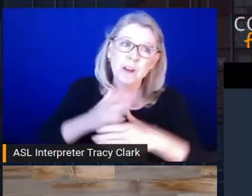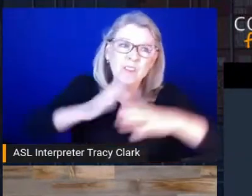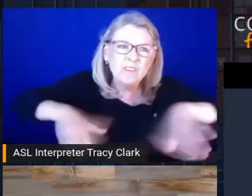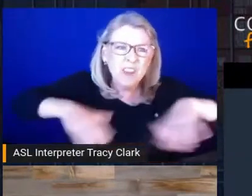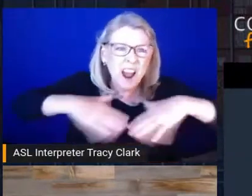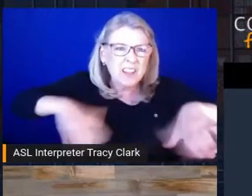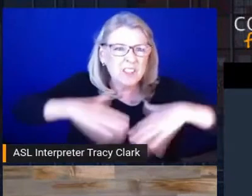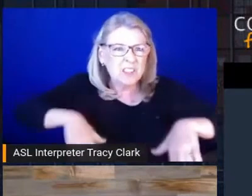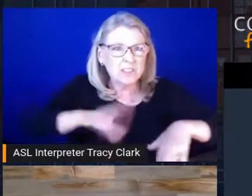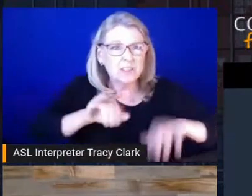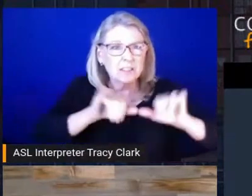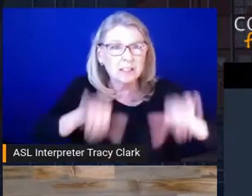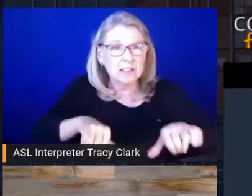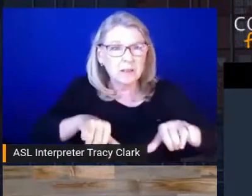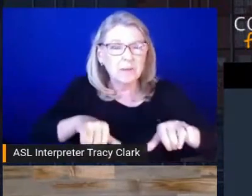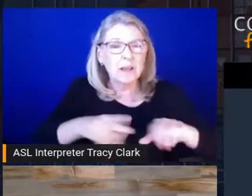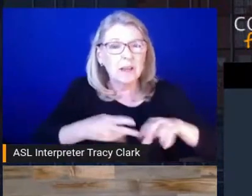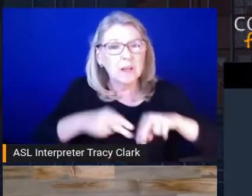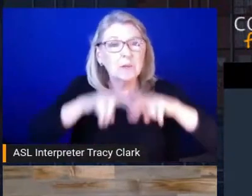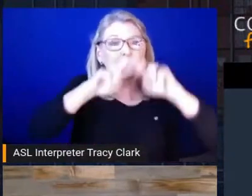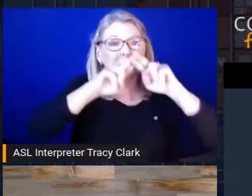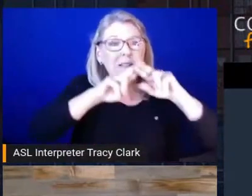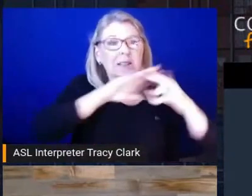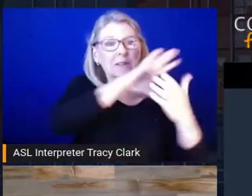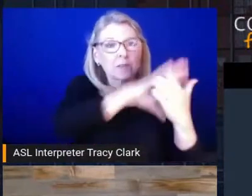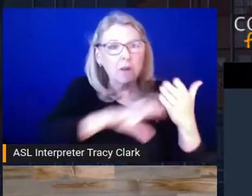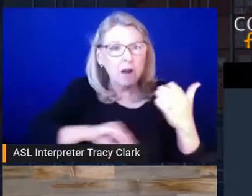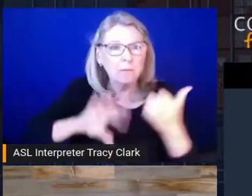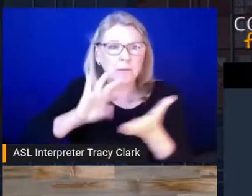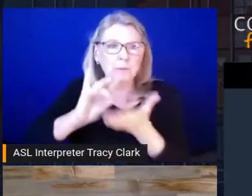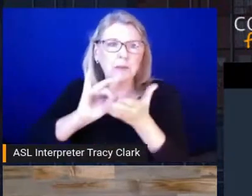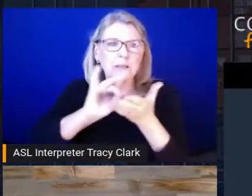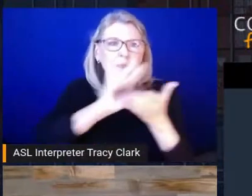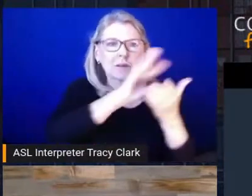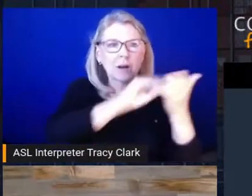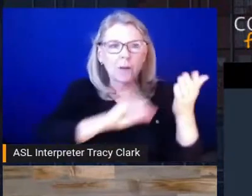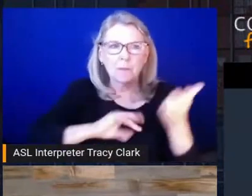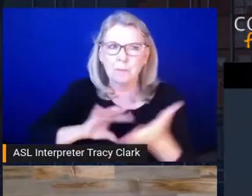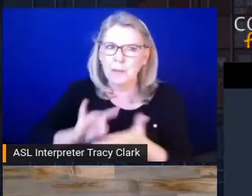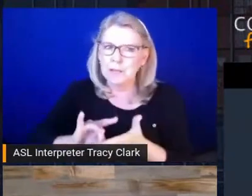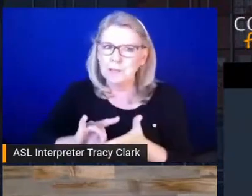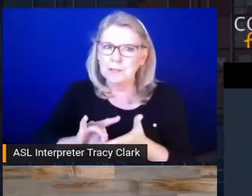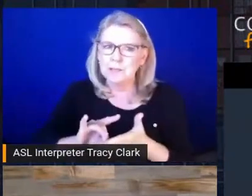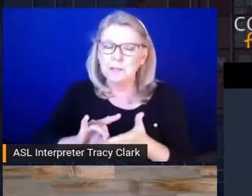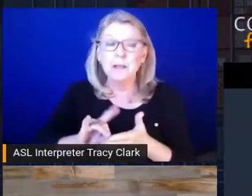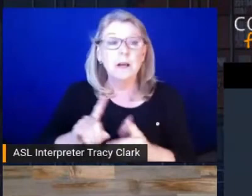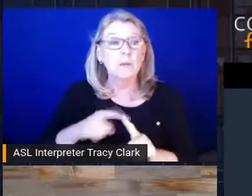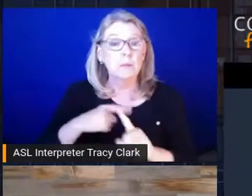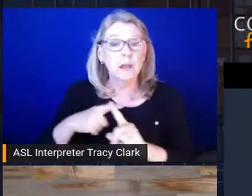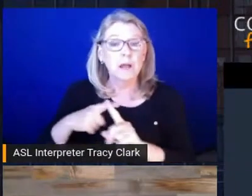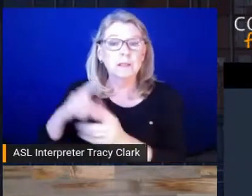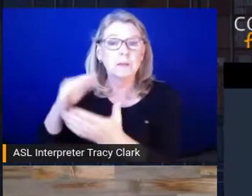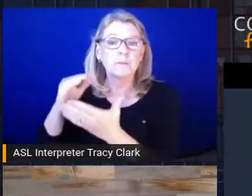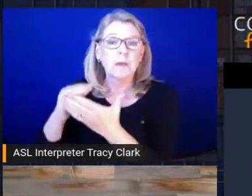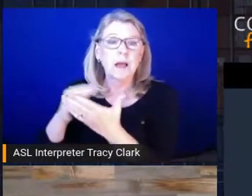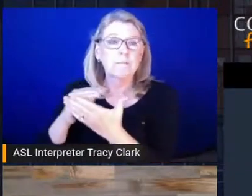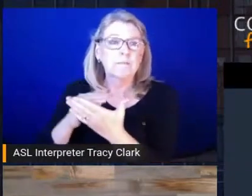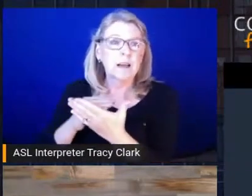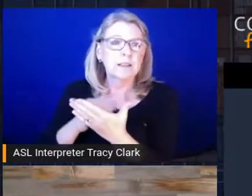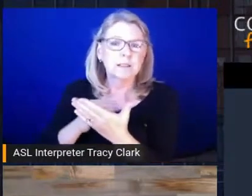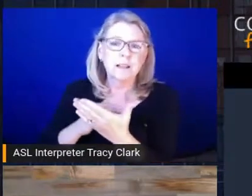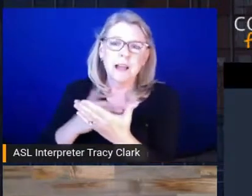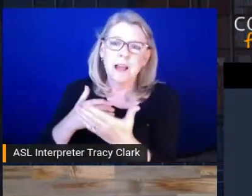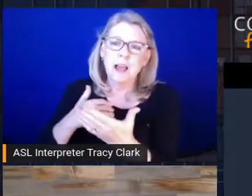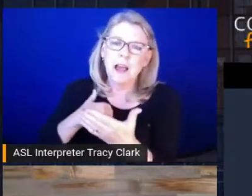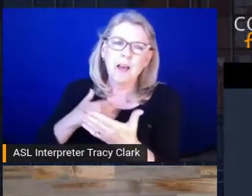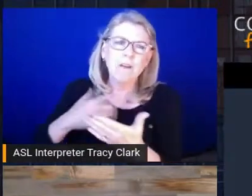scale. In addition, manifests are they introduce a fairly high cognitive load.